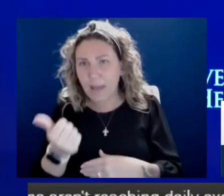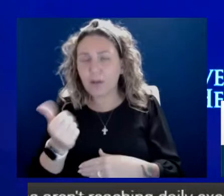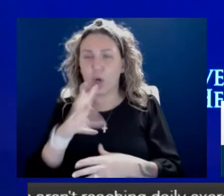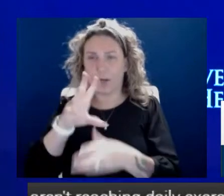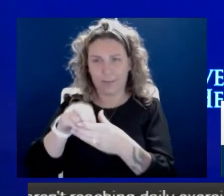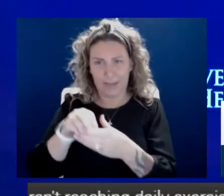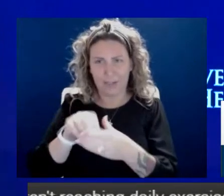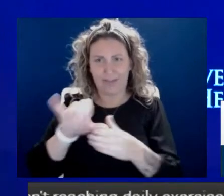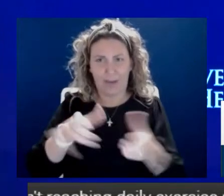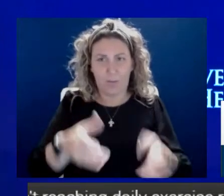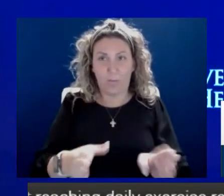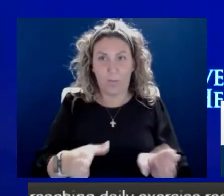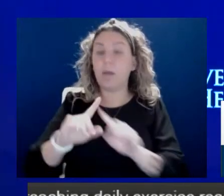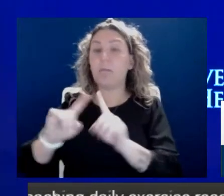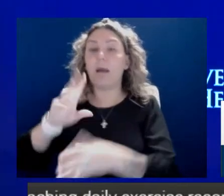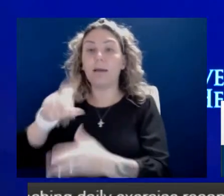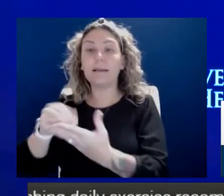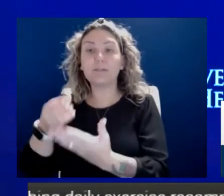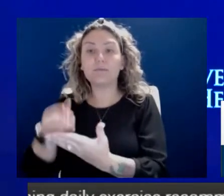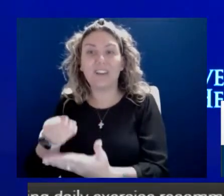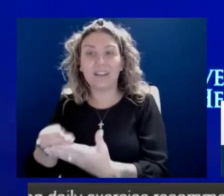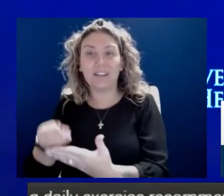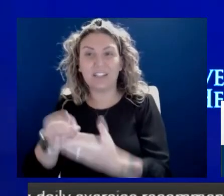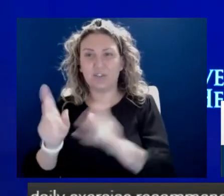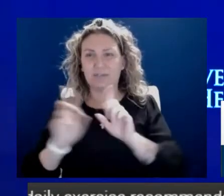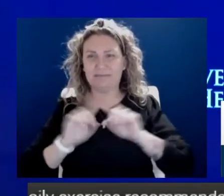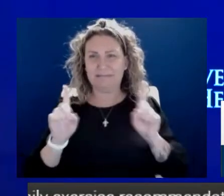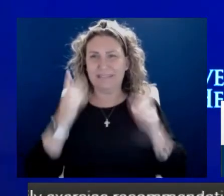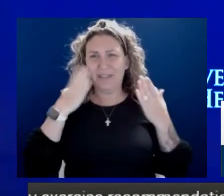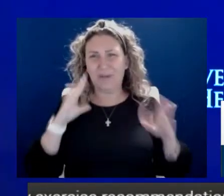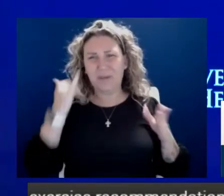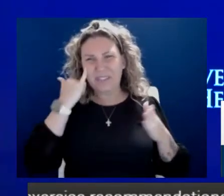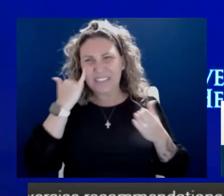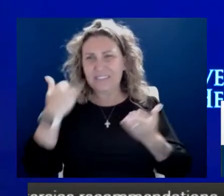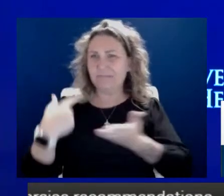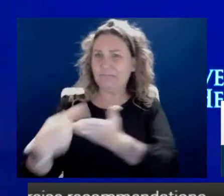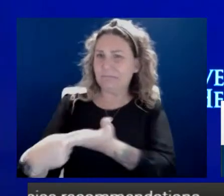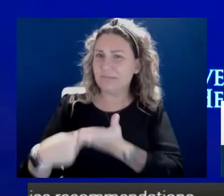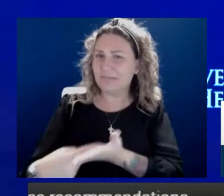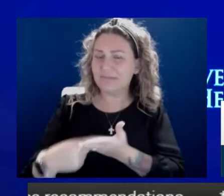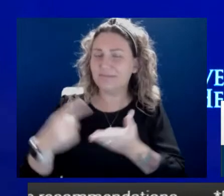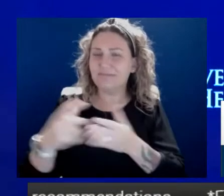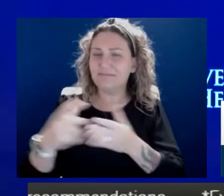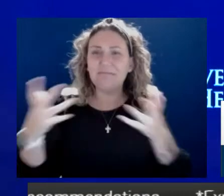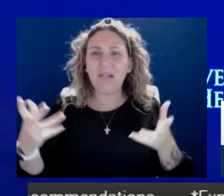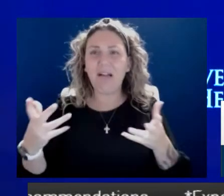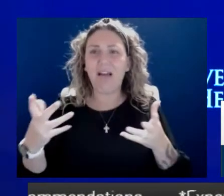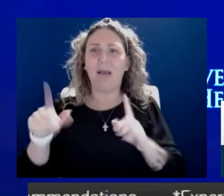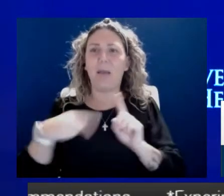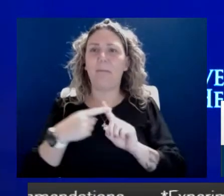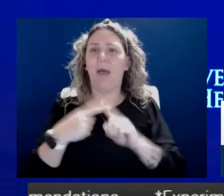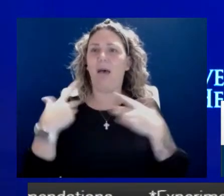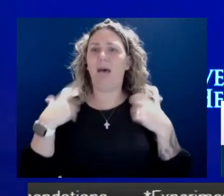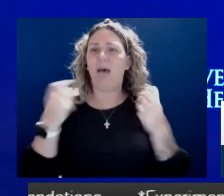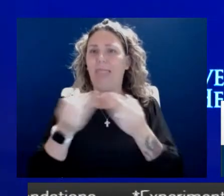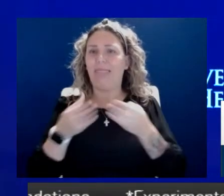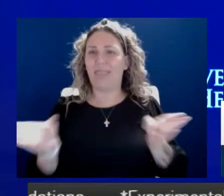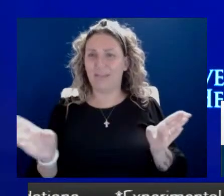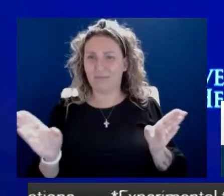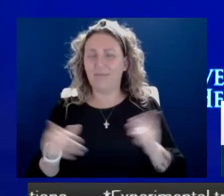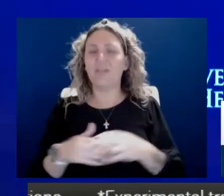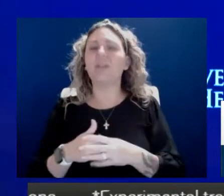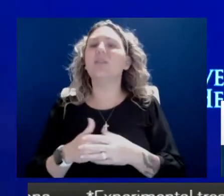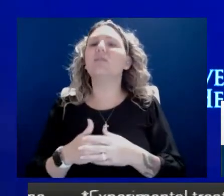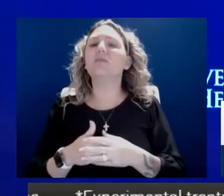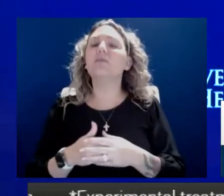engagement financially is also a different thing. I don't know if we talk too much about in just healthcare in general. You know, hospitals have